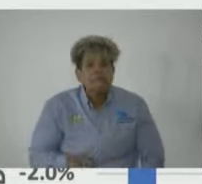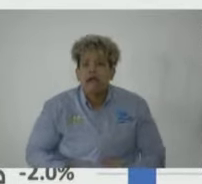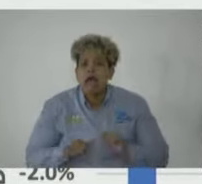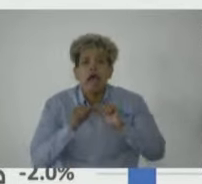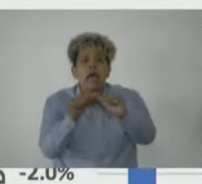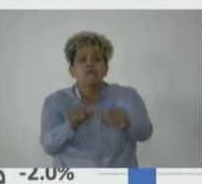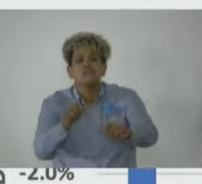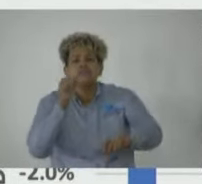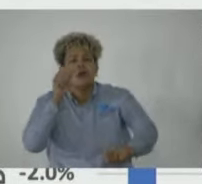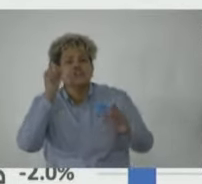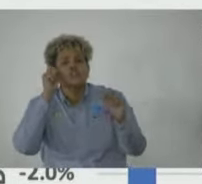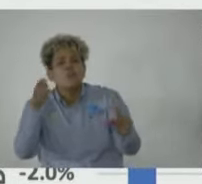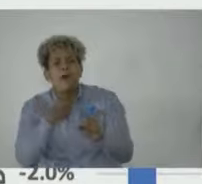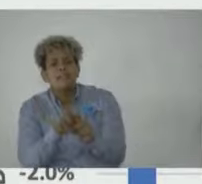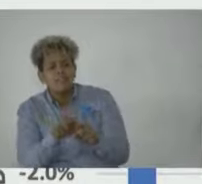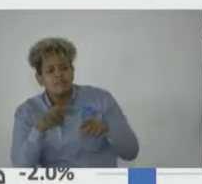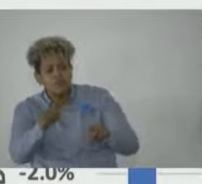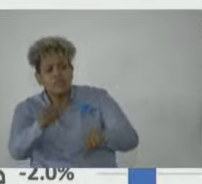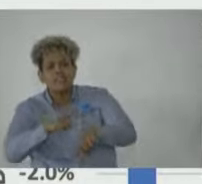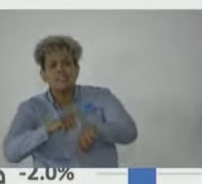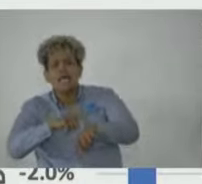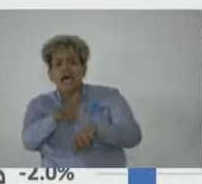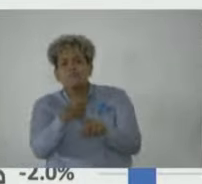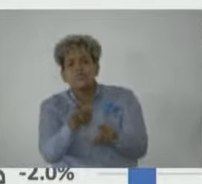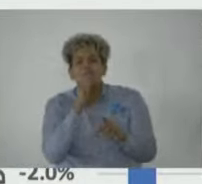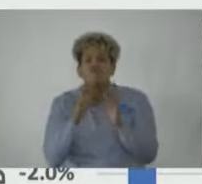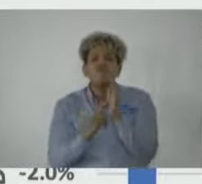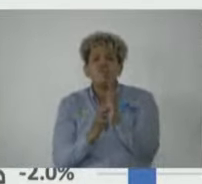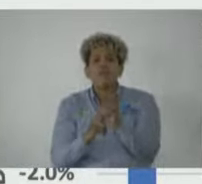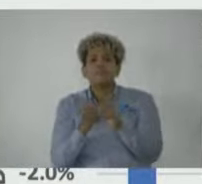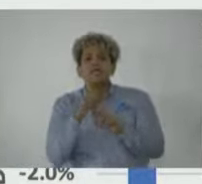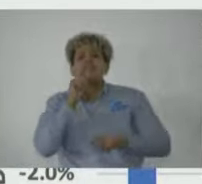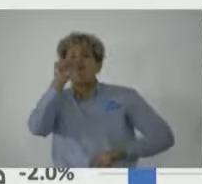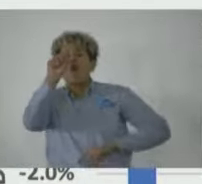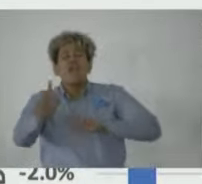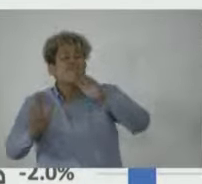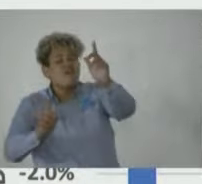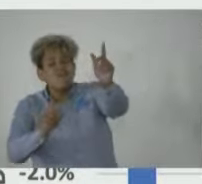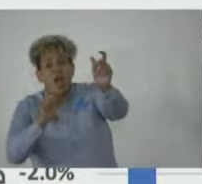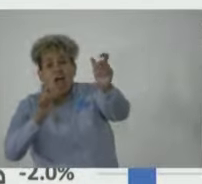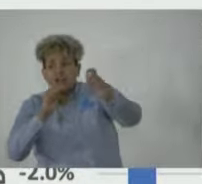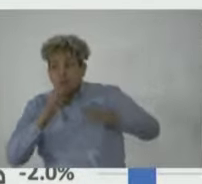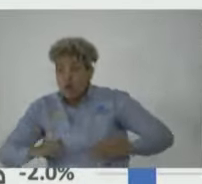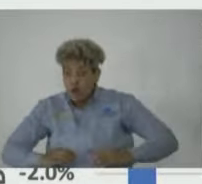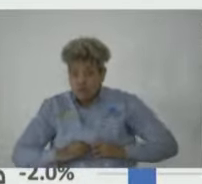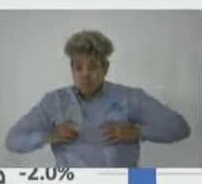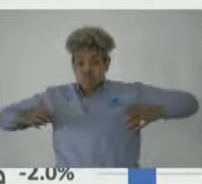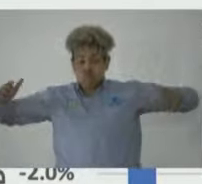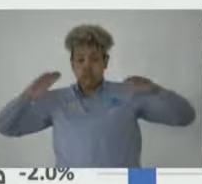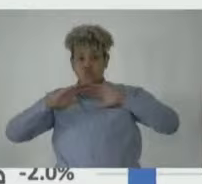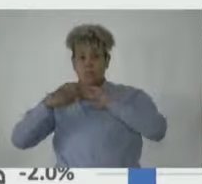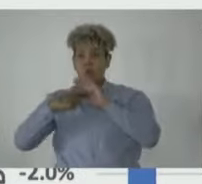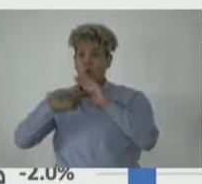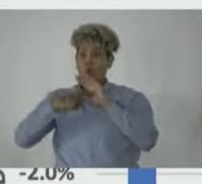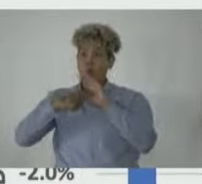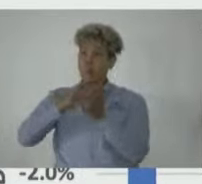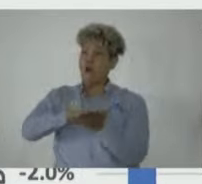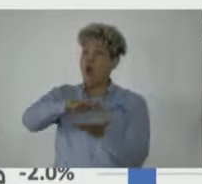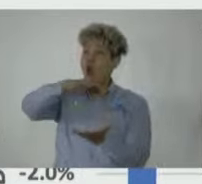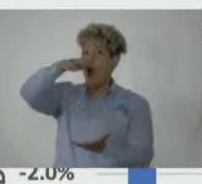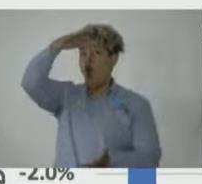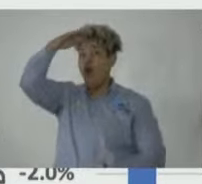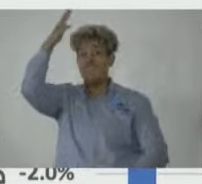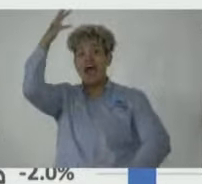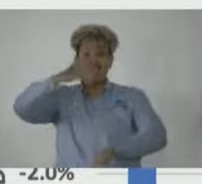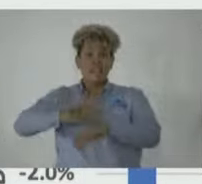not be surprising that it was during this period that represented one of the fastest rises in Jamaica's debt, a five-fold